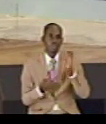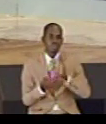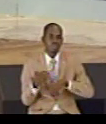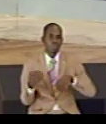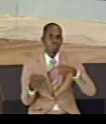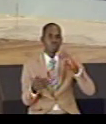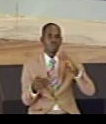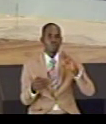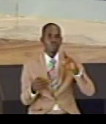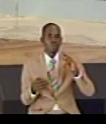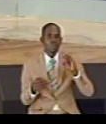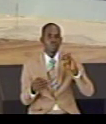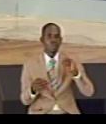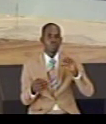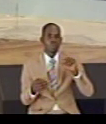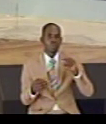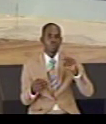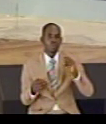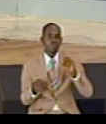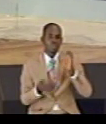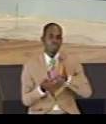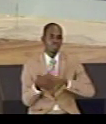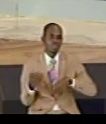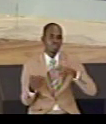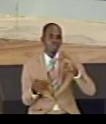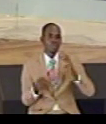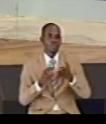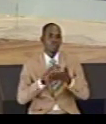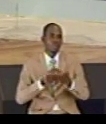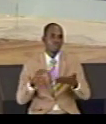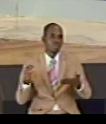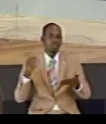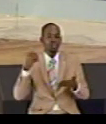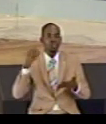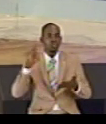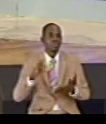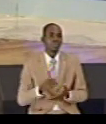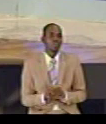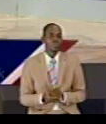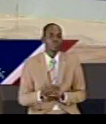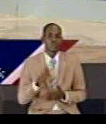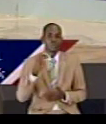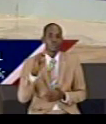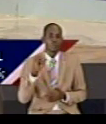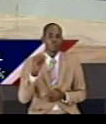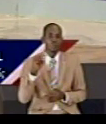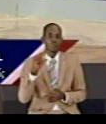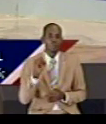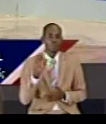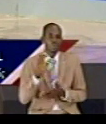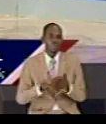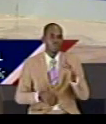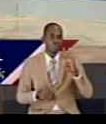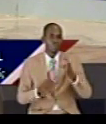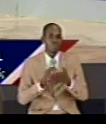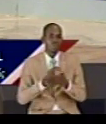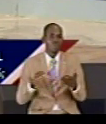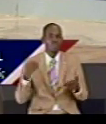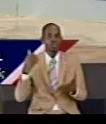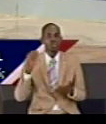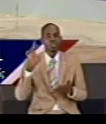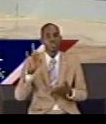chapter 4. I'm reading from verse 18. Romans chapter 4, verse